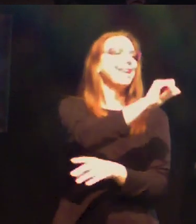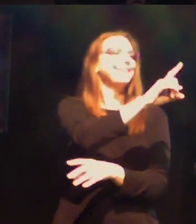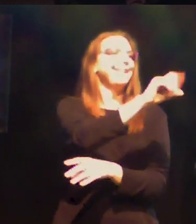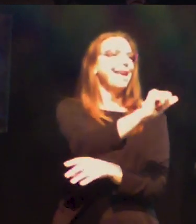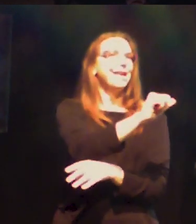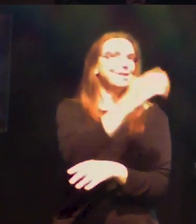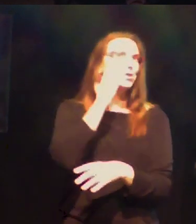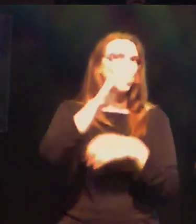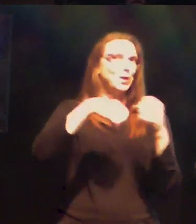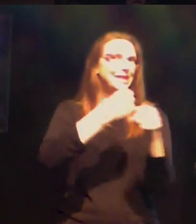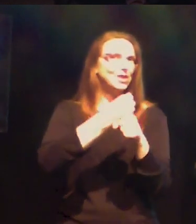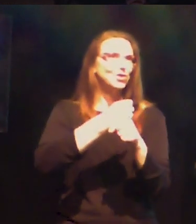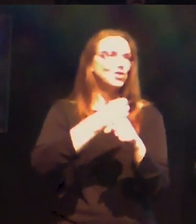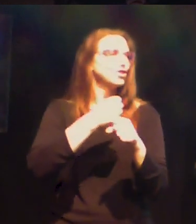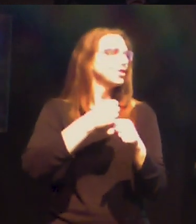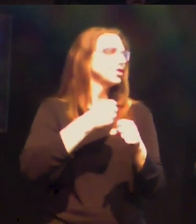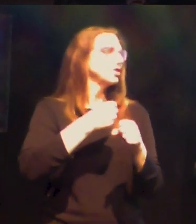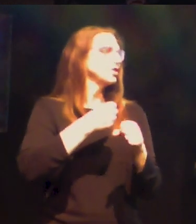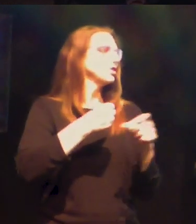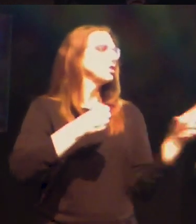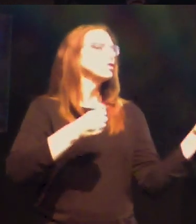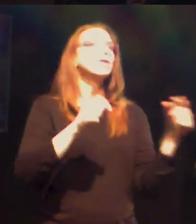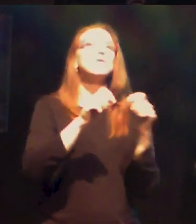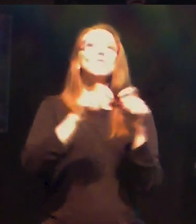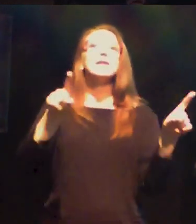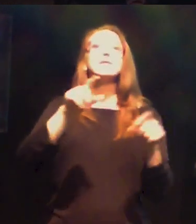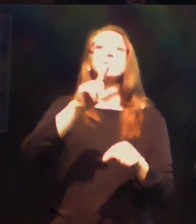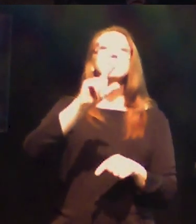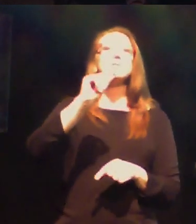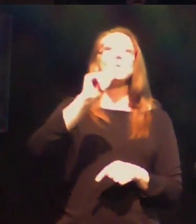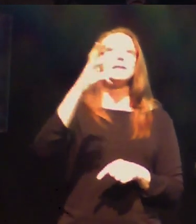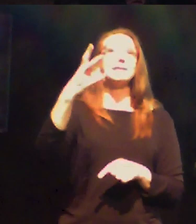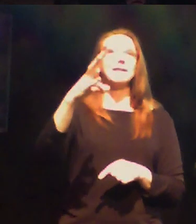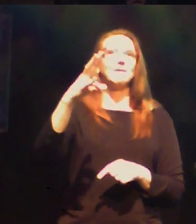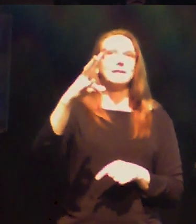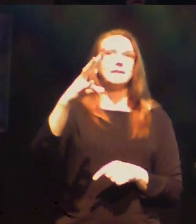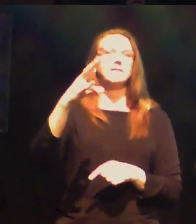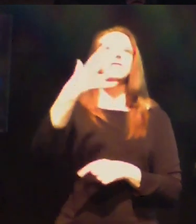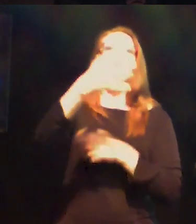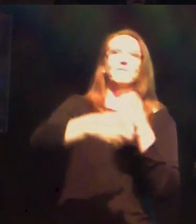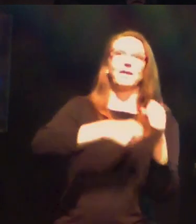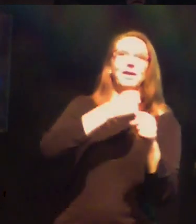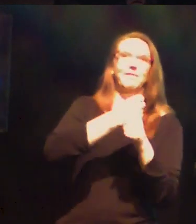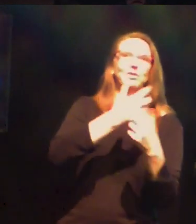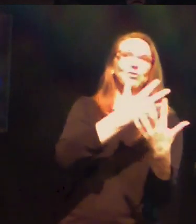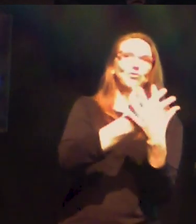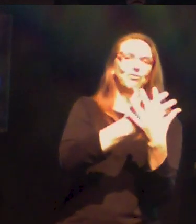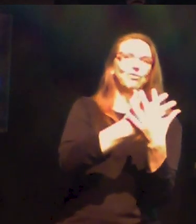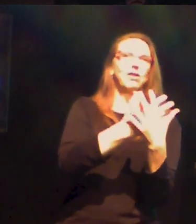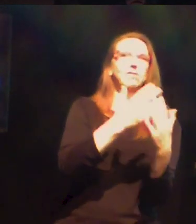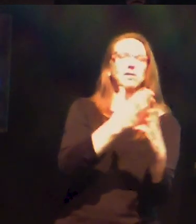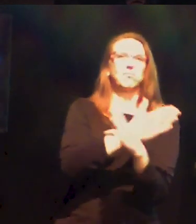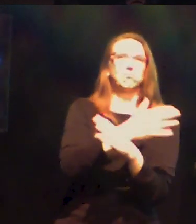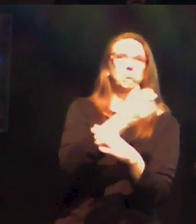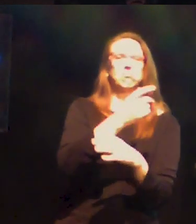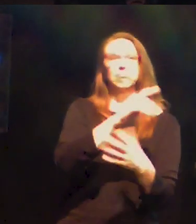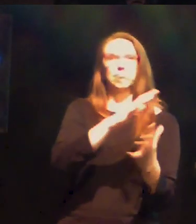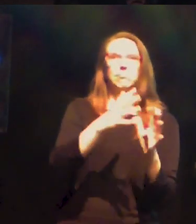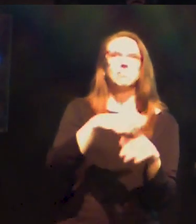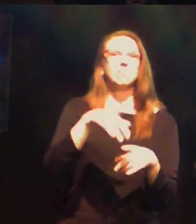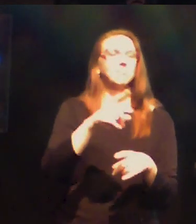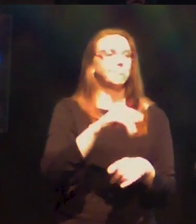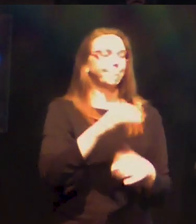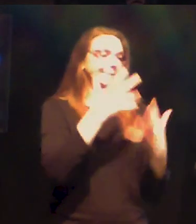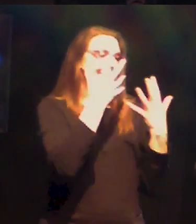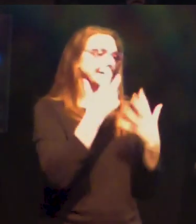years? She was released in 2017 and she had a 5-year sentence. Okay. Well,